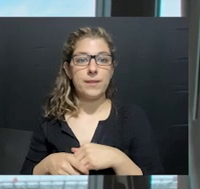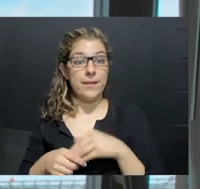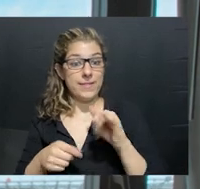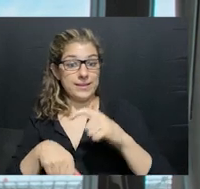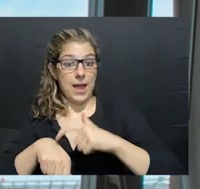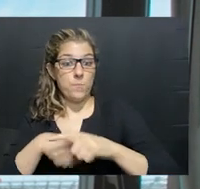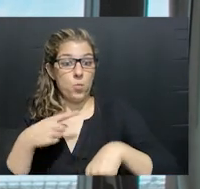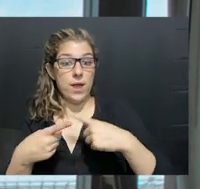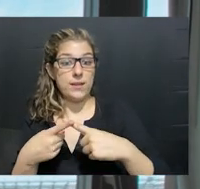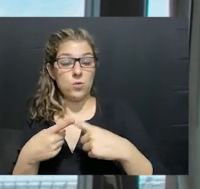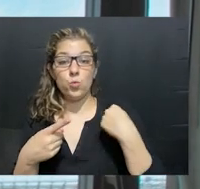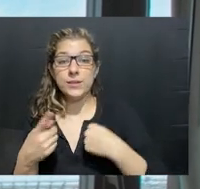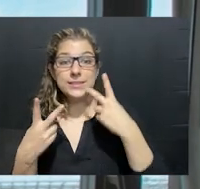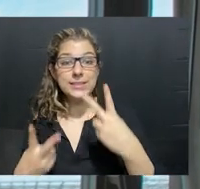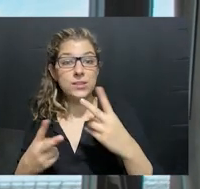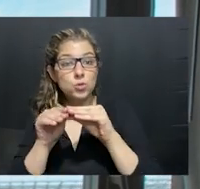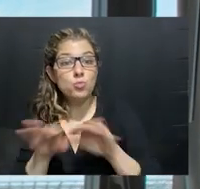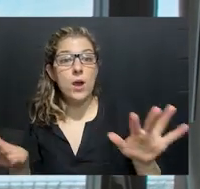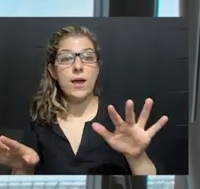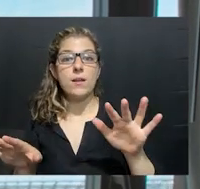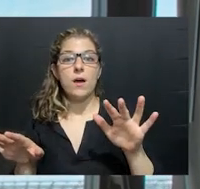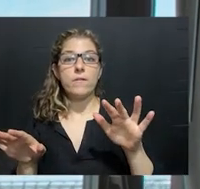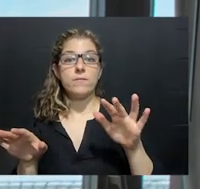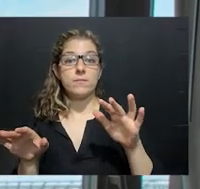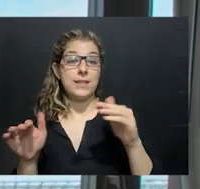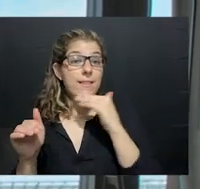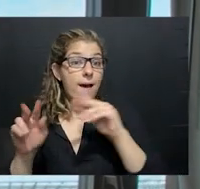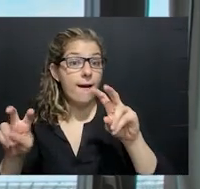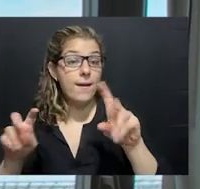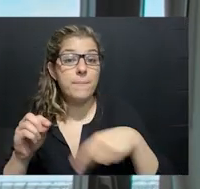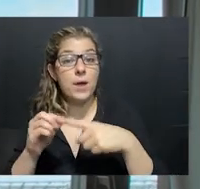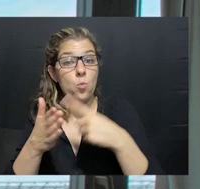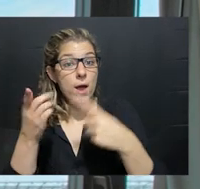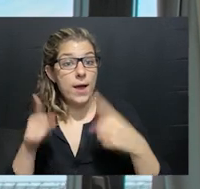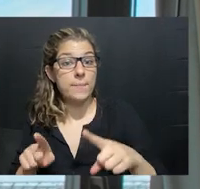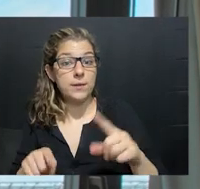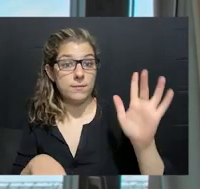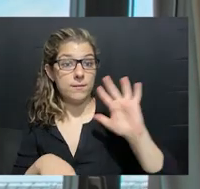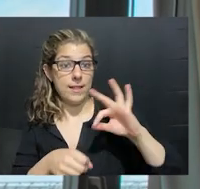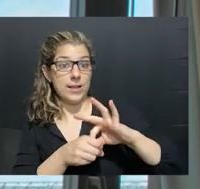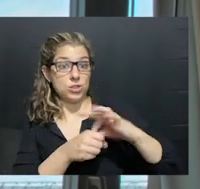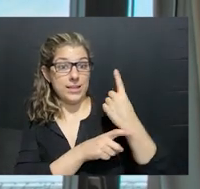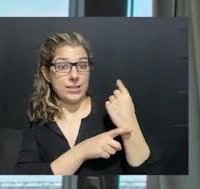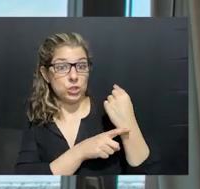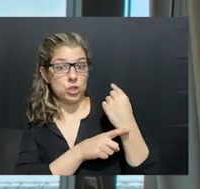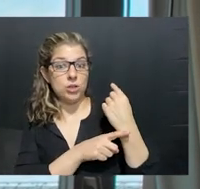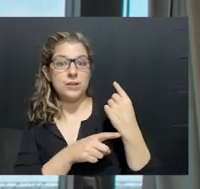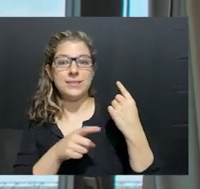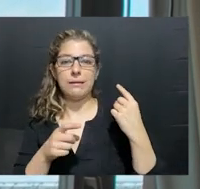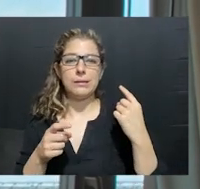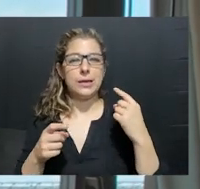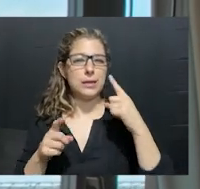when we're seeing the spread of the great lie about what occurred in the elections last year. That's lifting up a kind